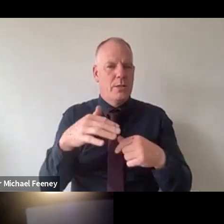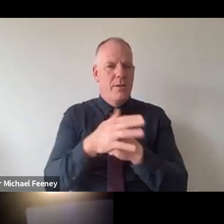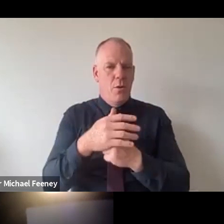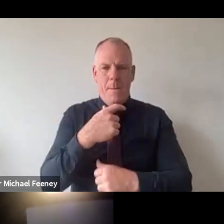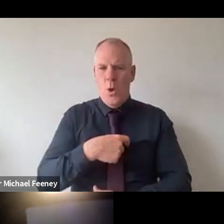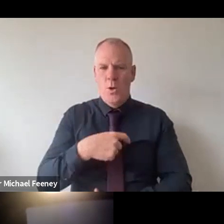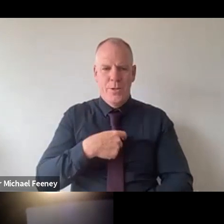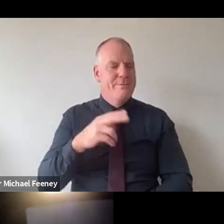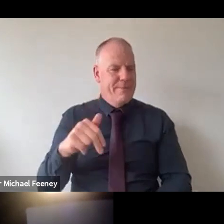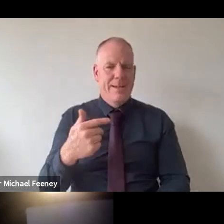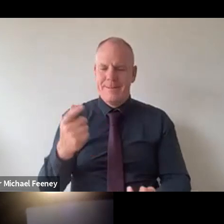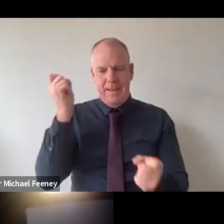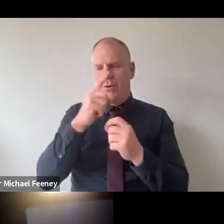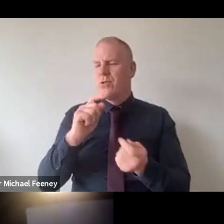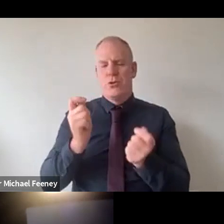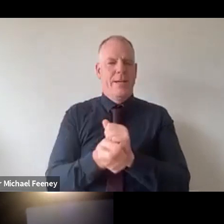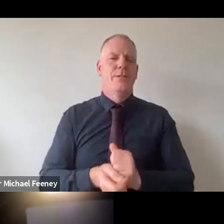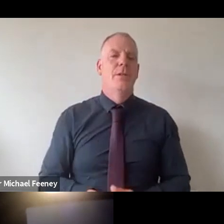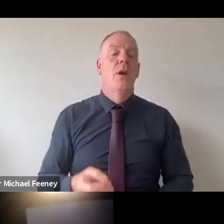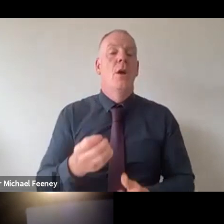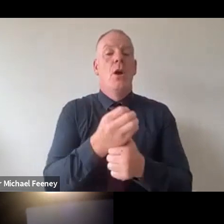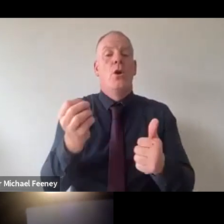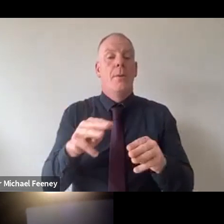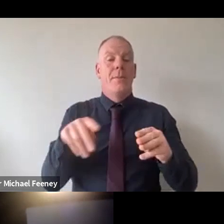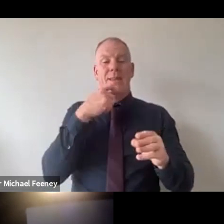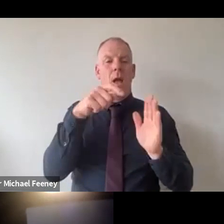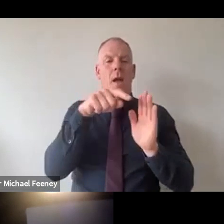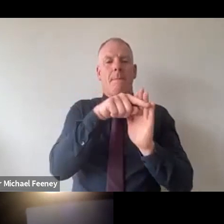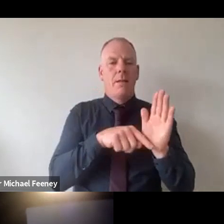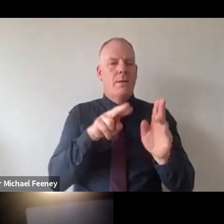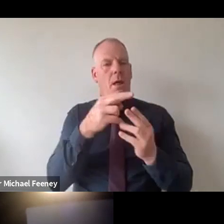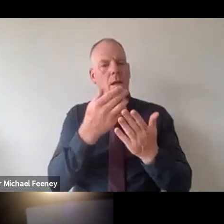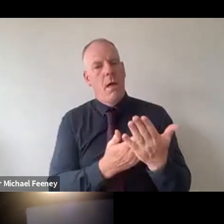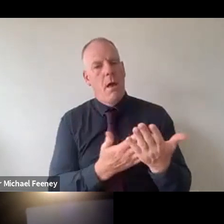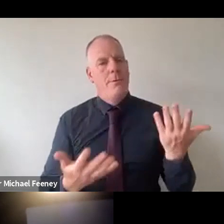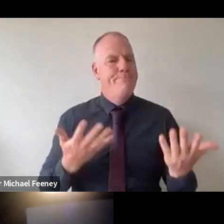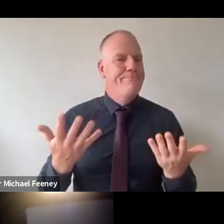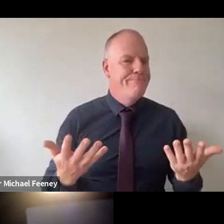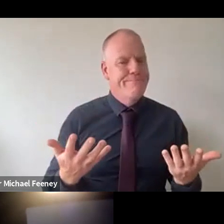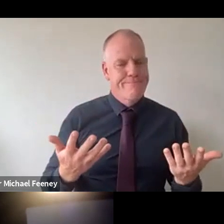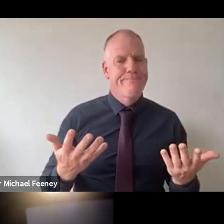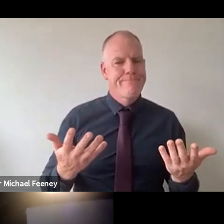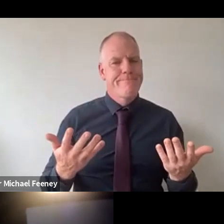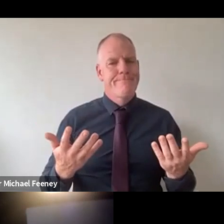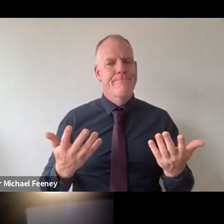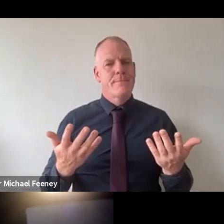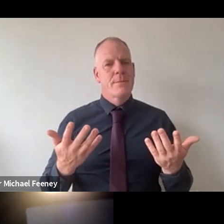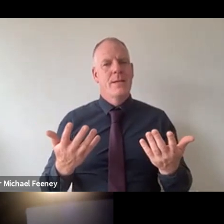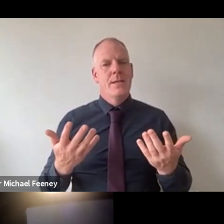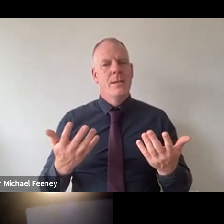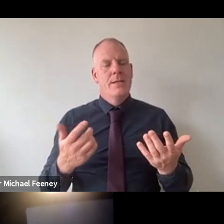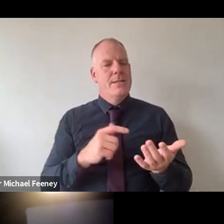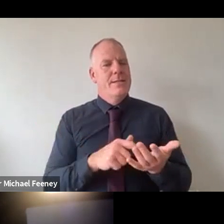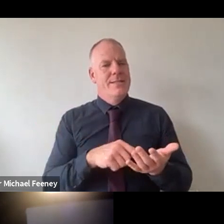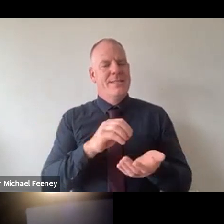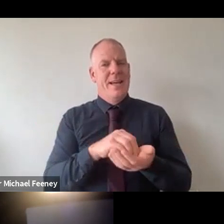someone. Some others say that it's a policy and not a legal issue. So this, this is something that has to